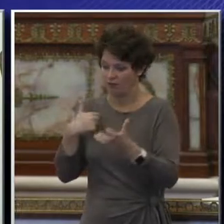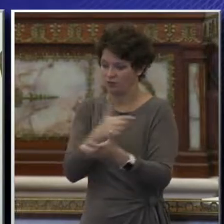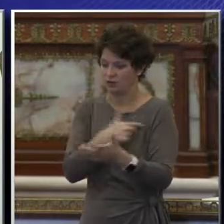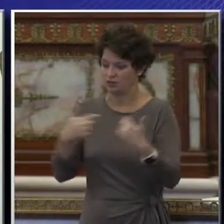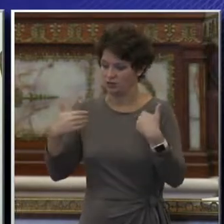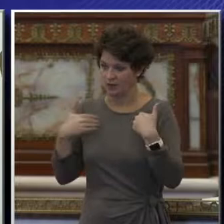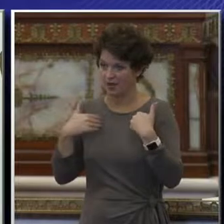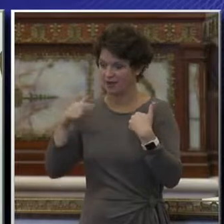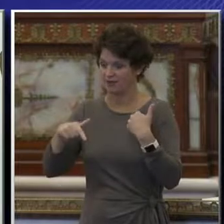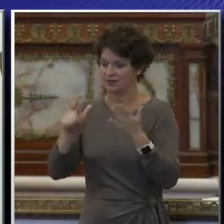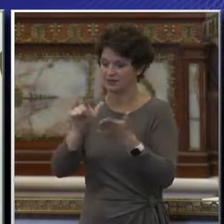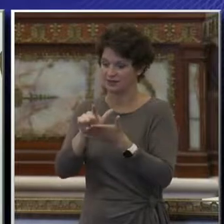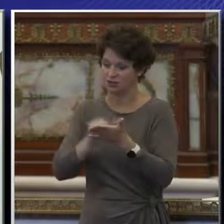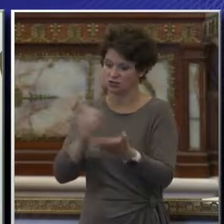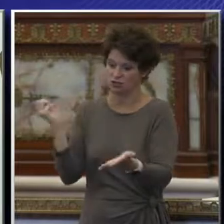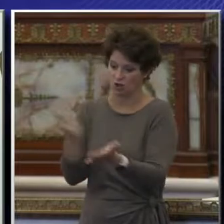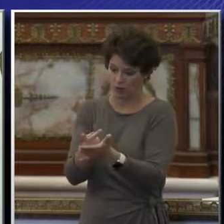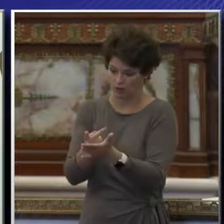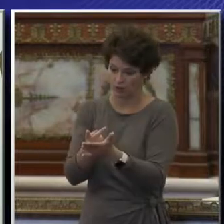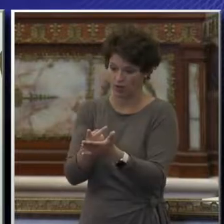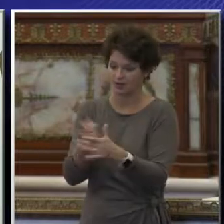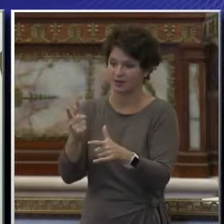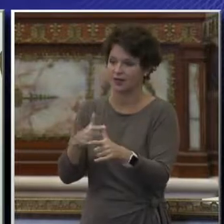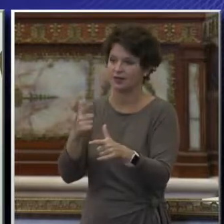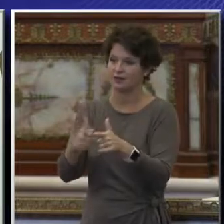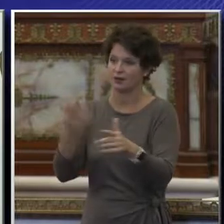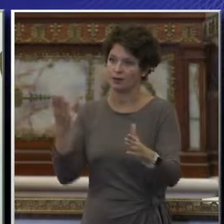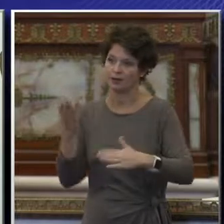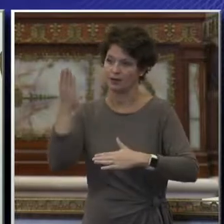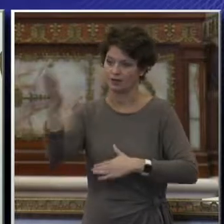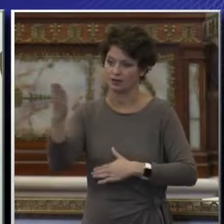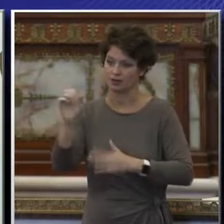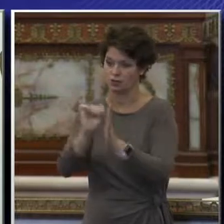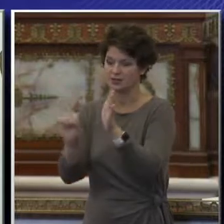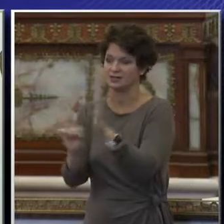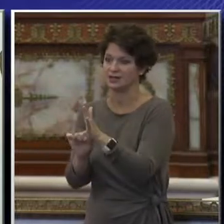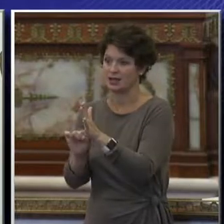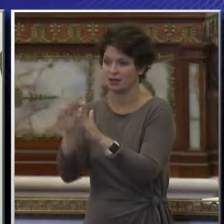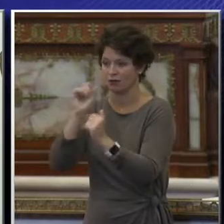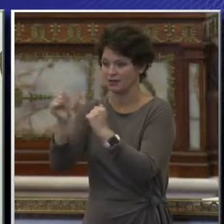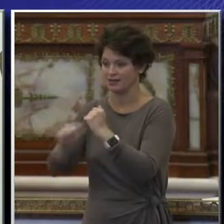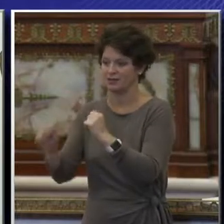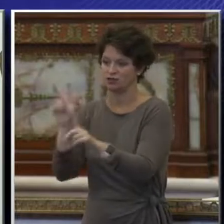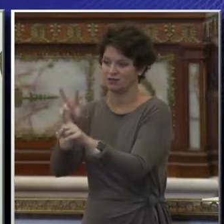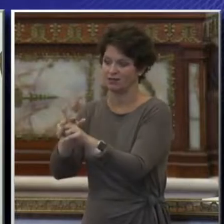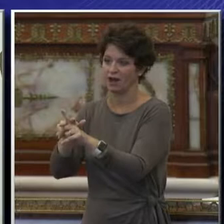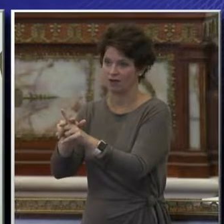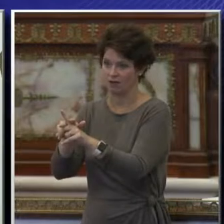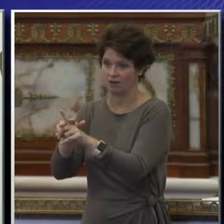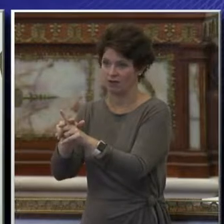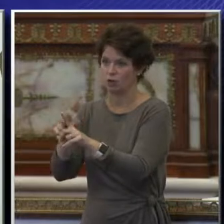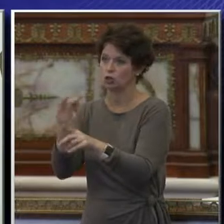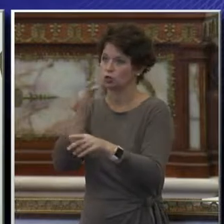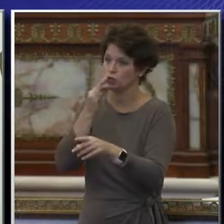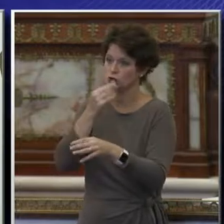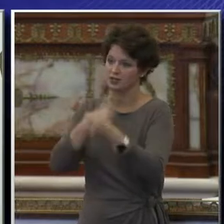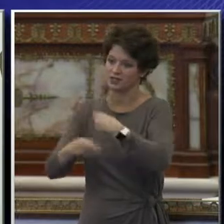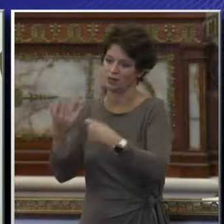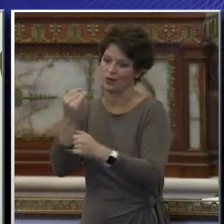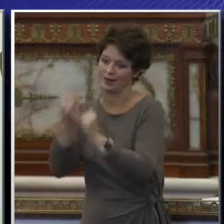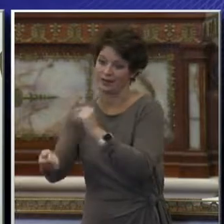have this legislation authorized to then go to the Commonwealth for that extension to be filed sooner than later,